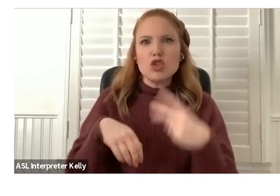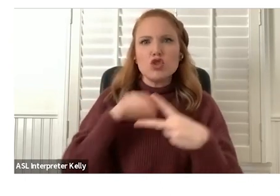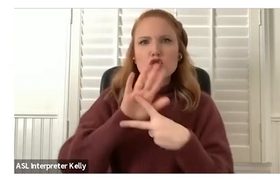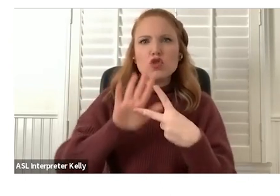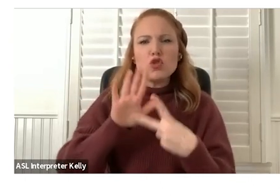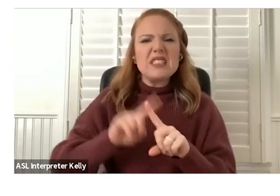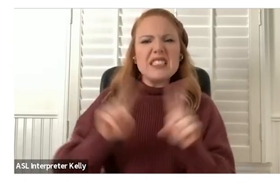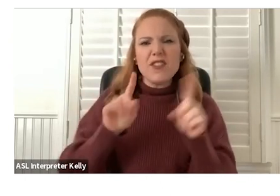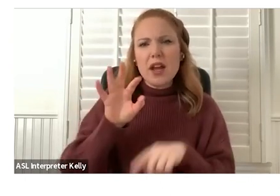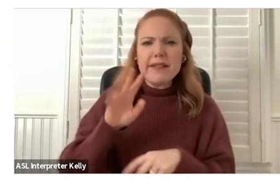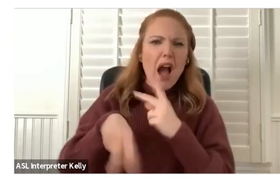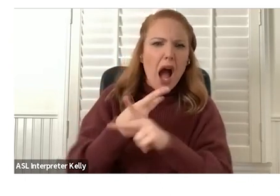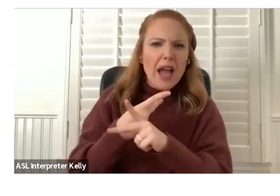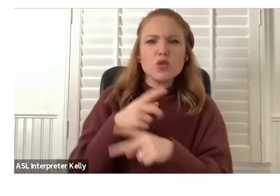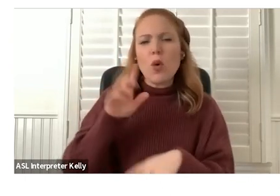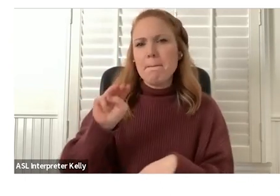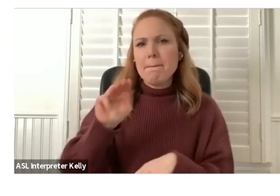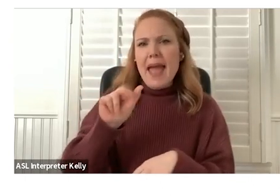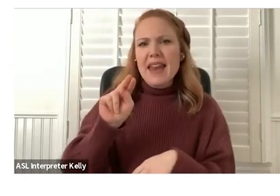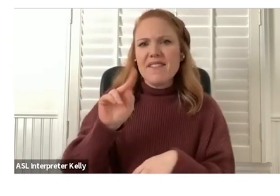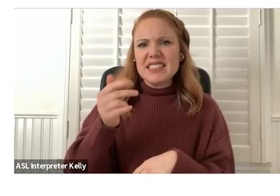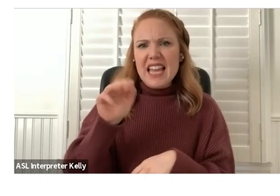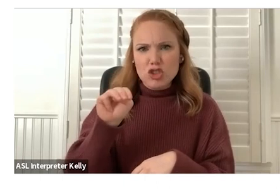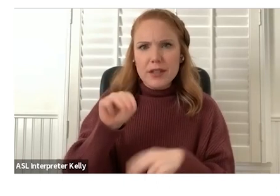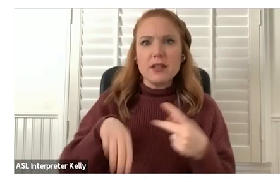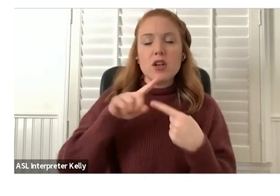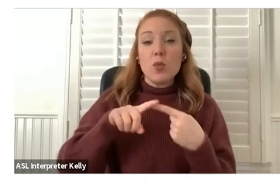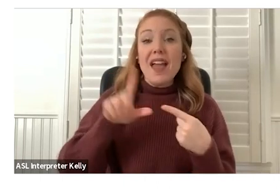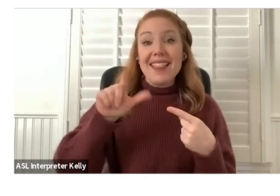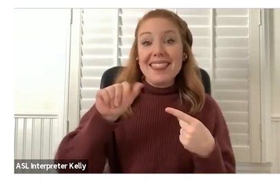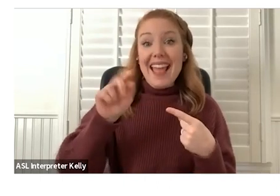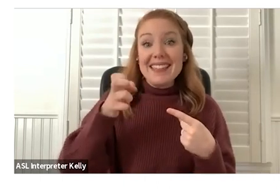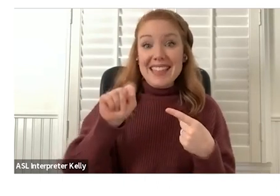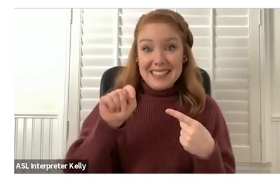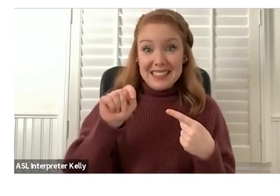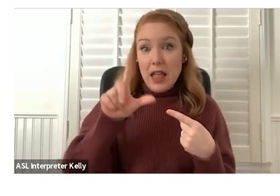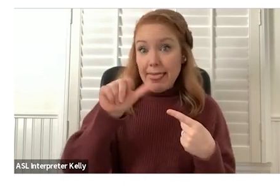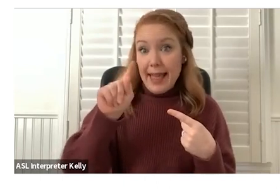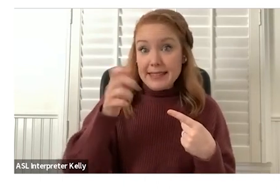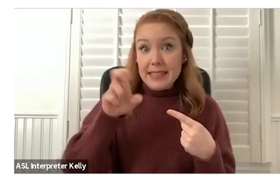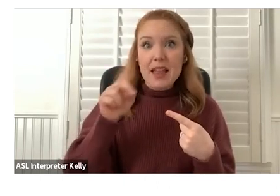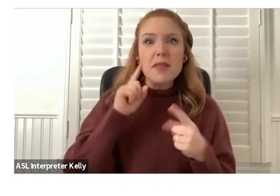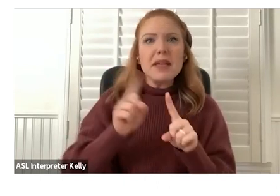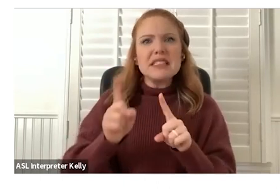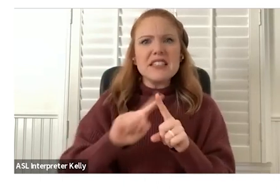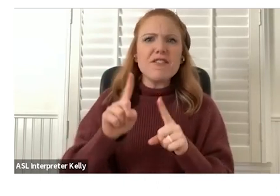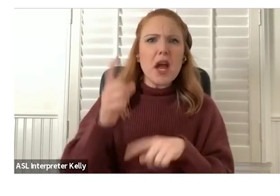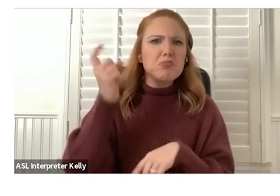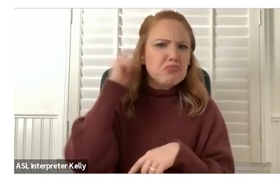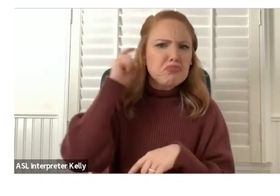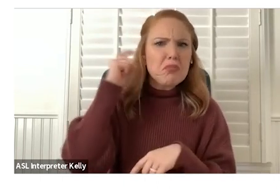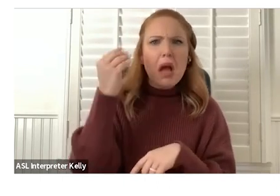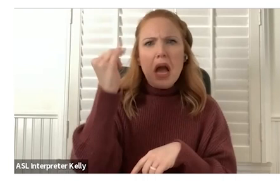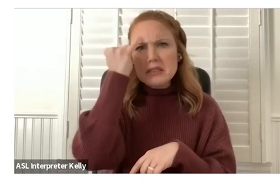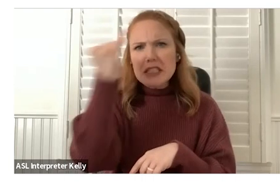to the southern and eastern Mediterranean. This included for many